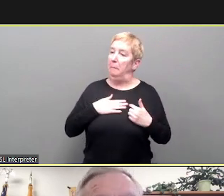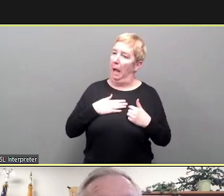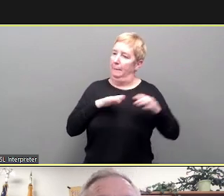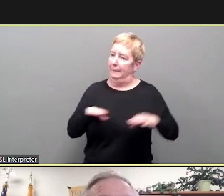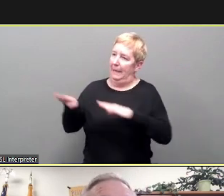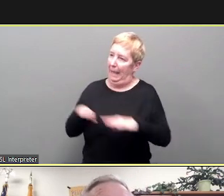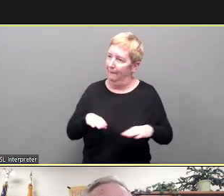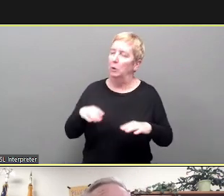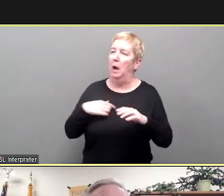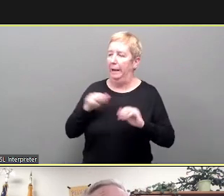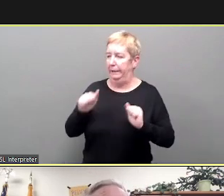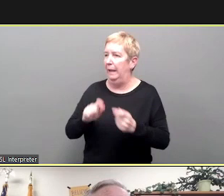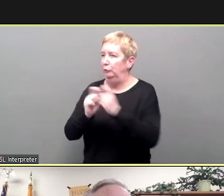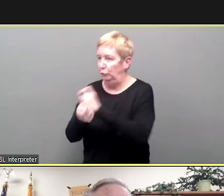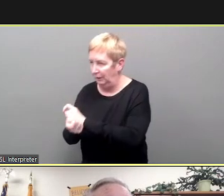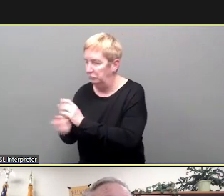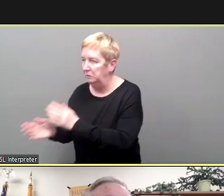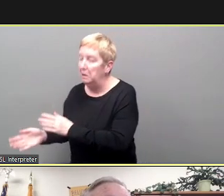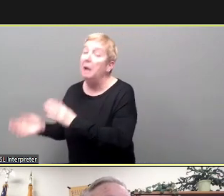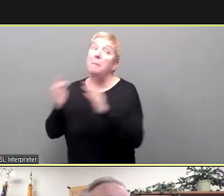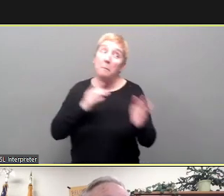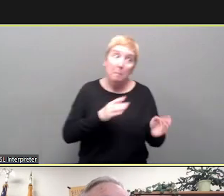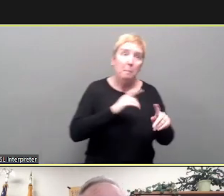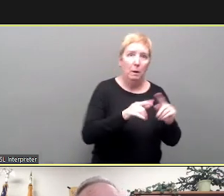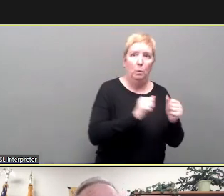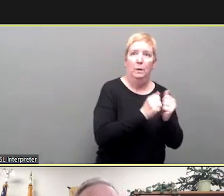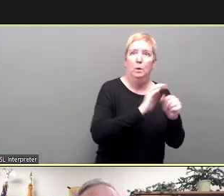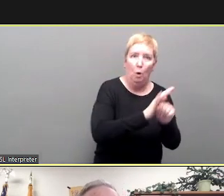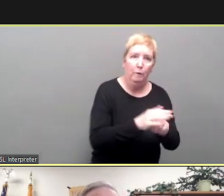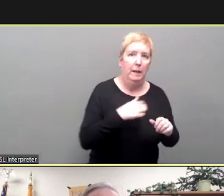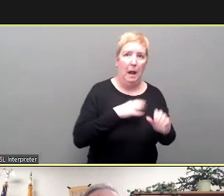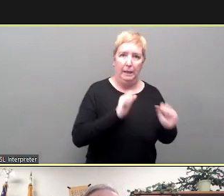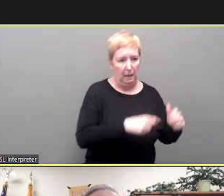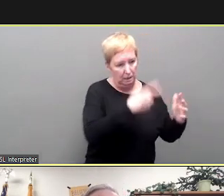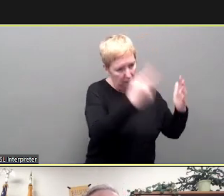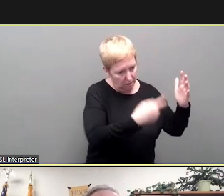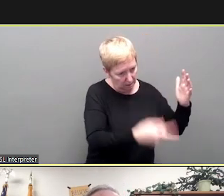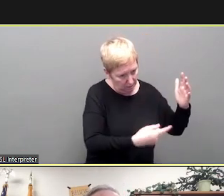my family, my community from COVID. Next slide, please.